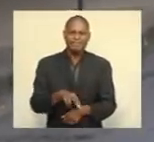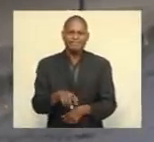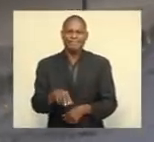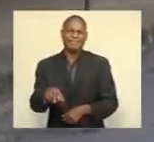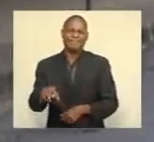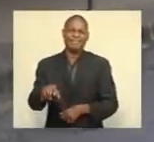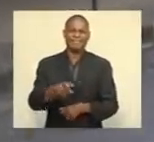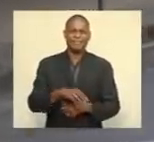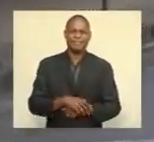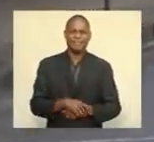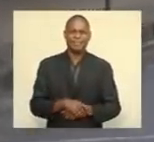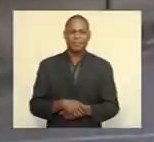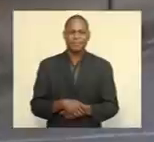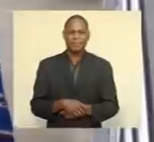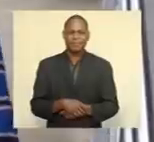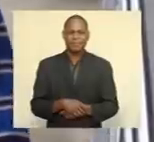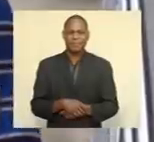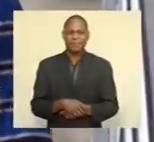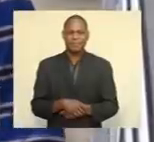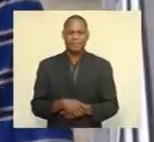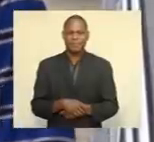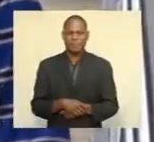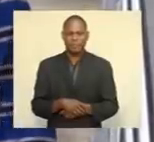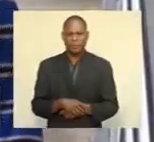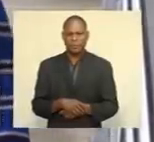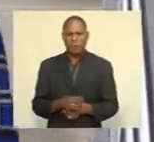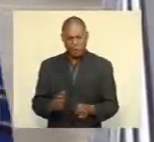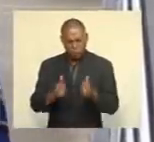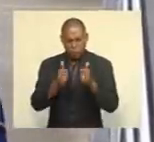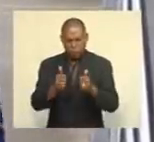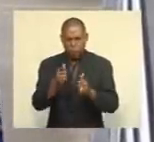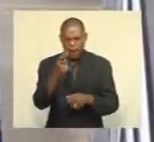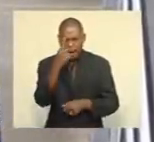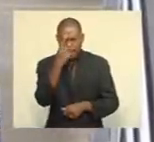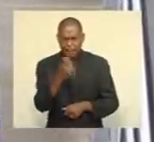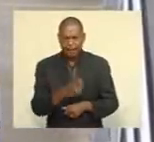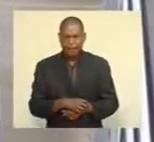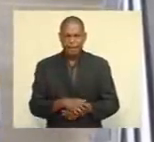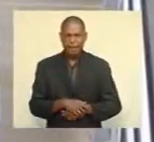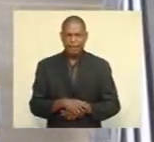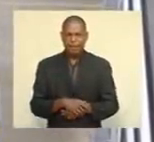town. Really good idea because